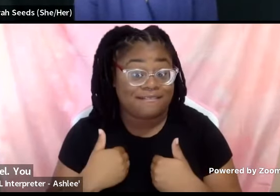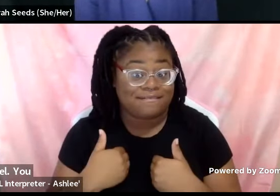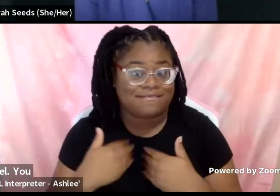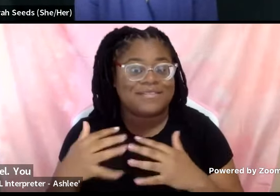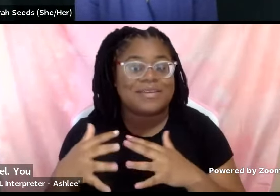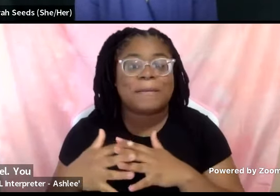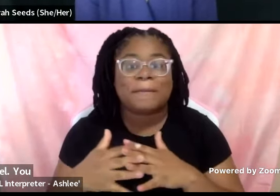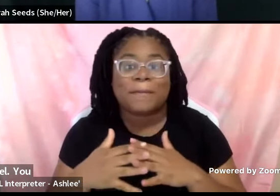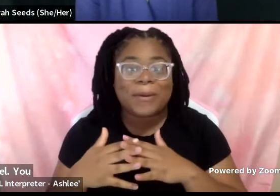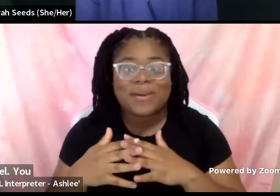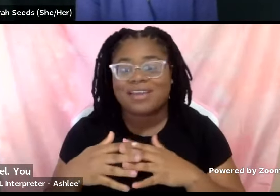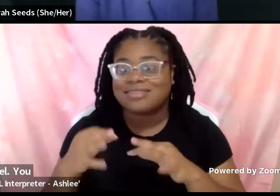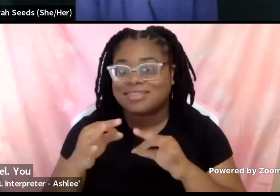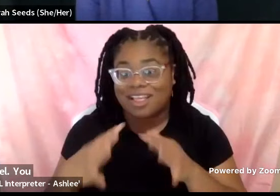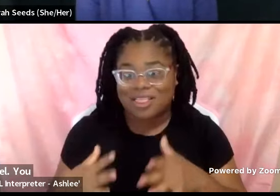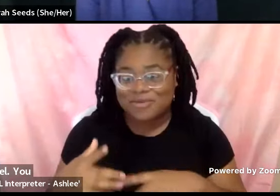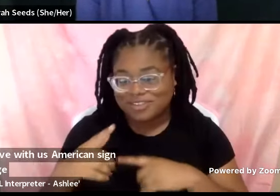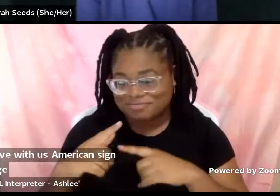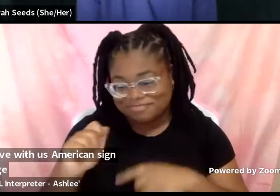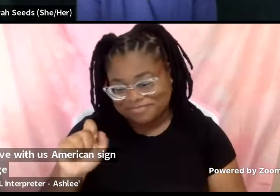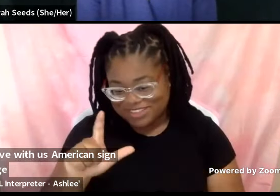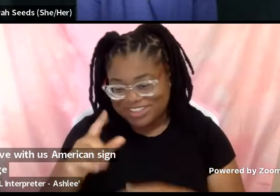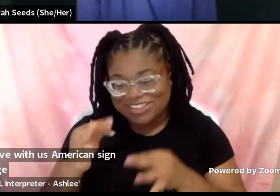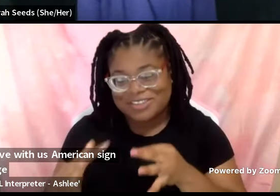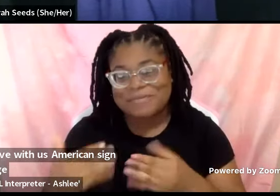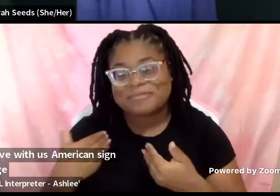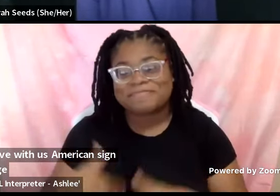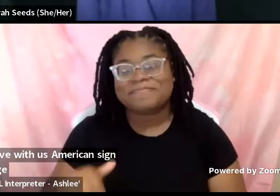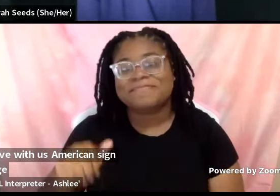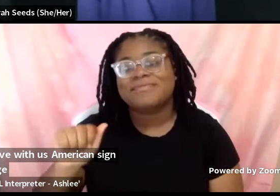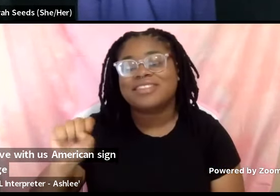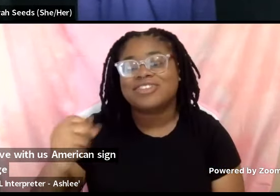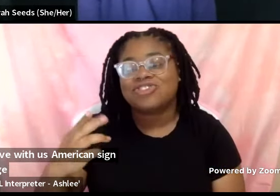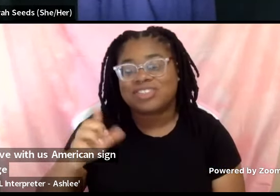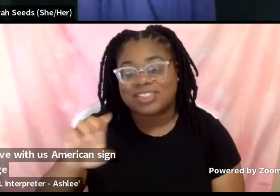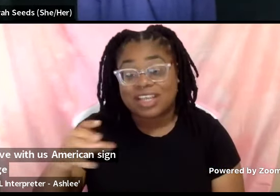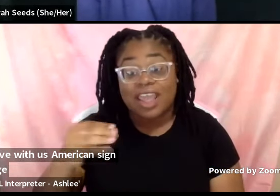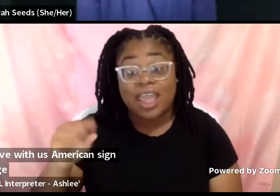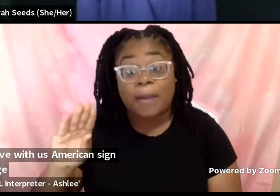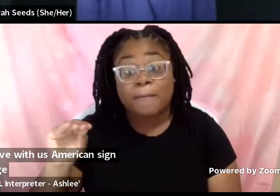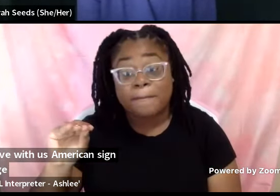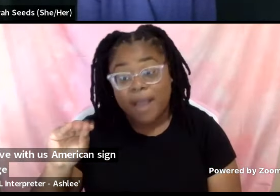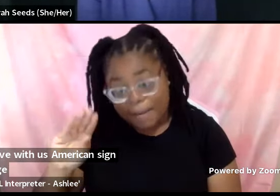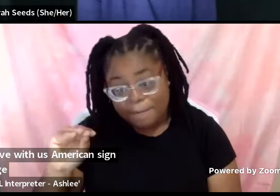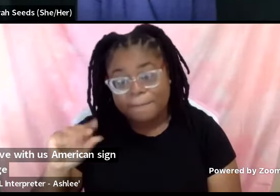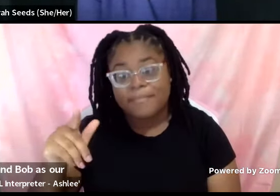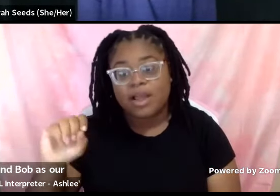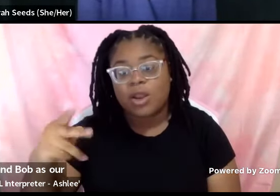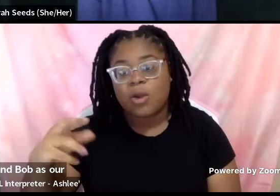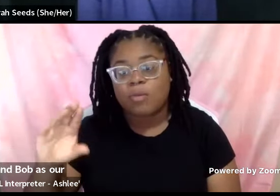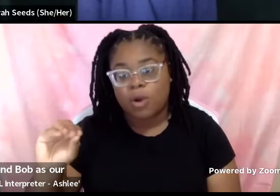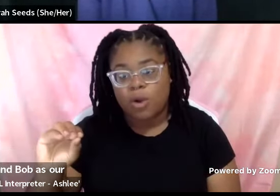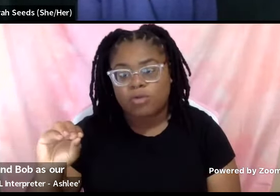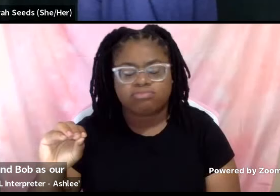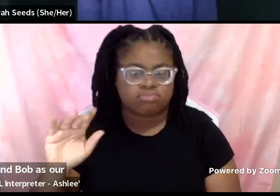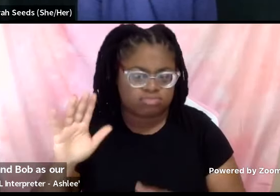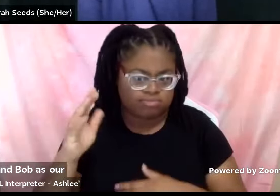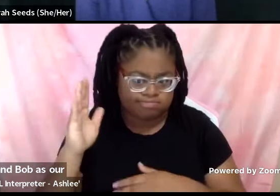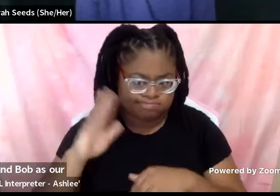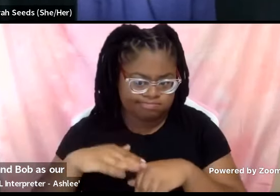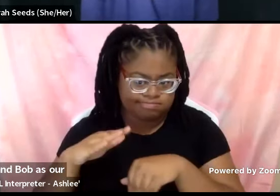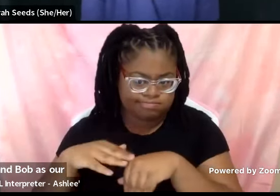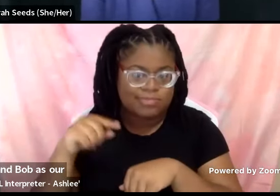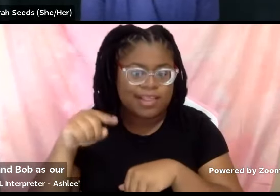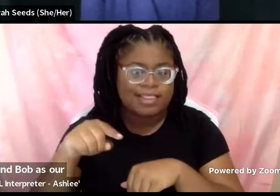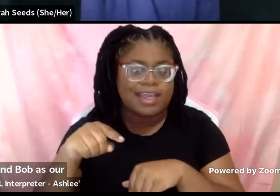Sign Language interpreters Ashley McHenry and Bob Lopro. As a reminder, today's program is being recorded and you can watch